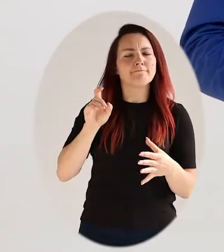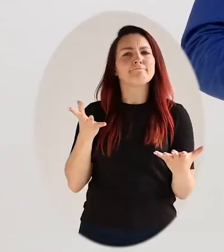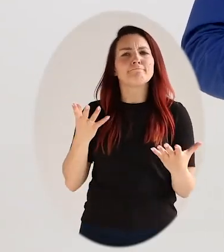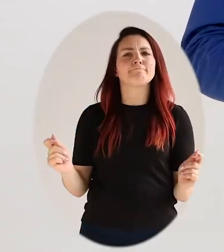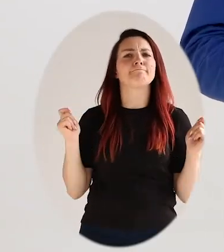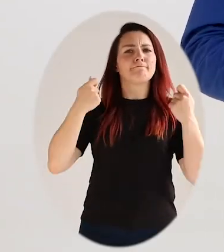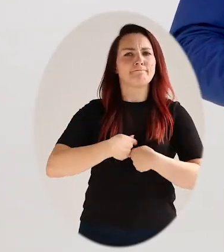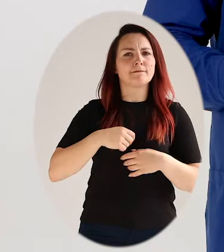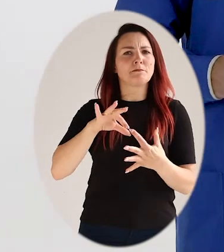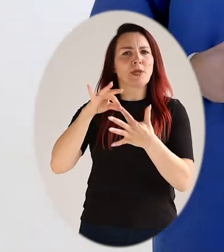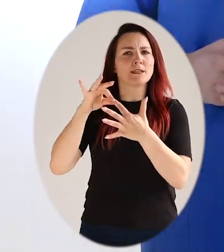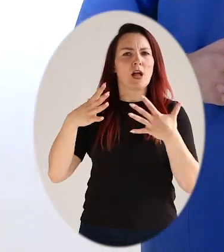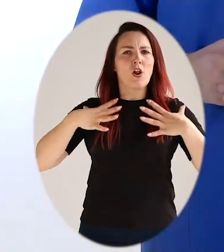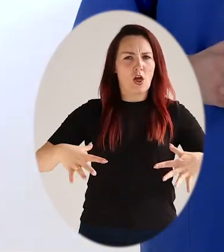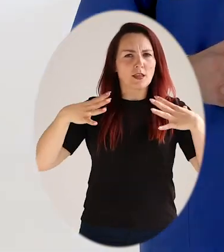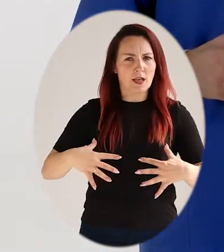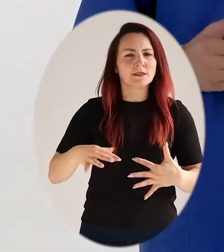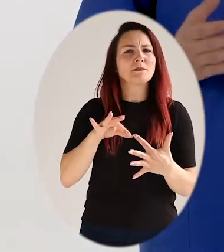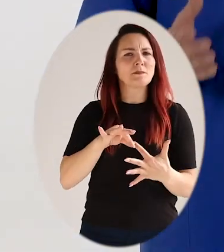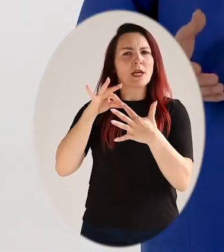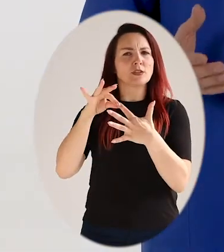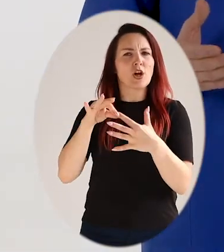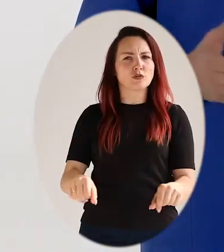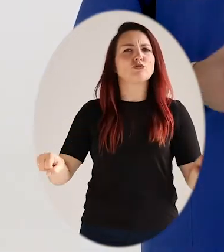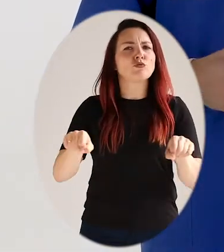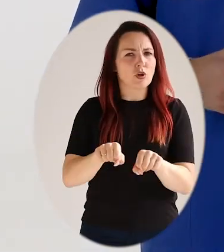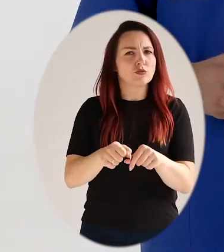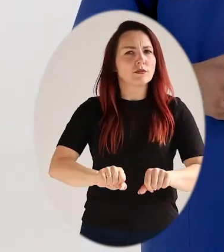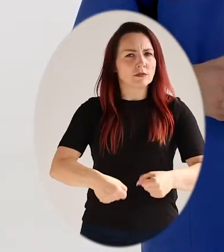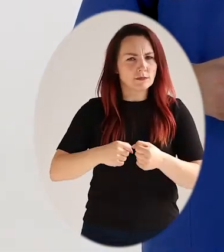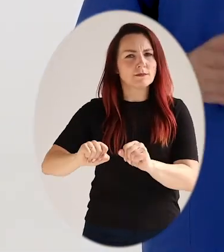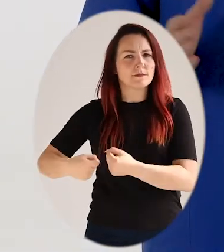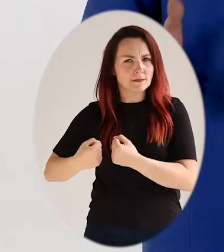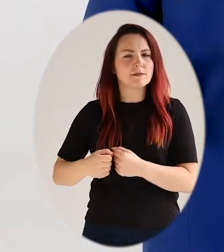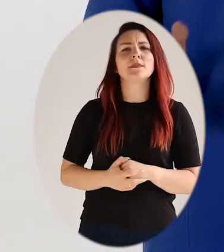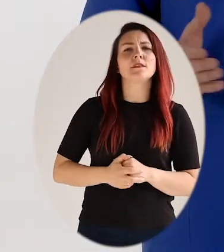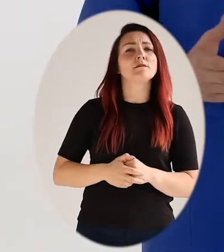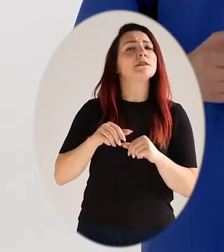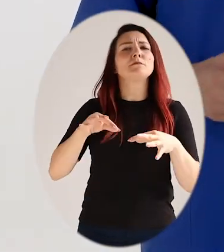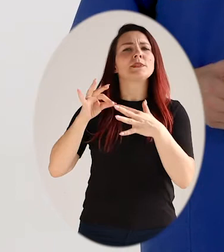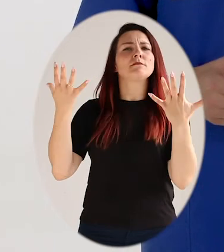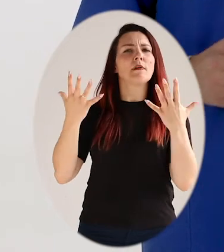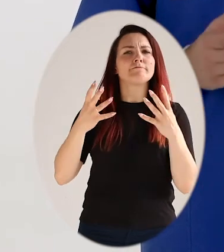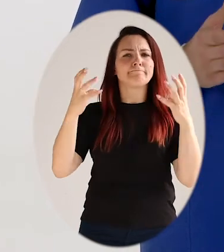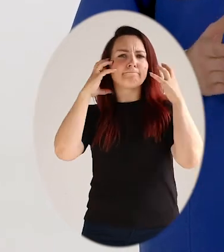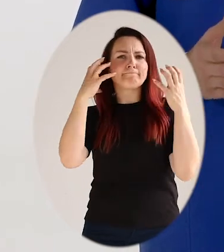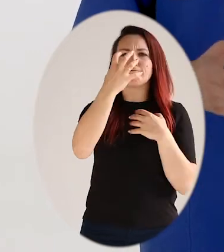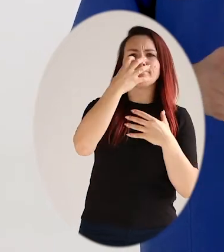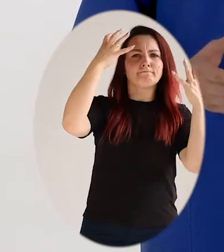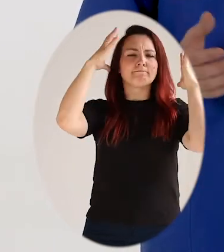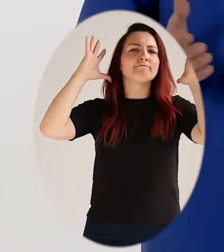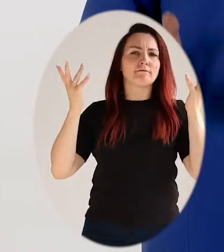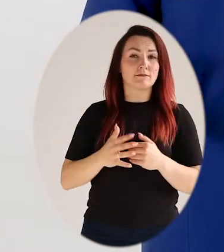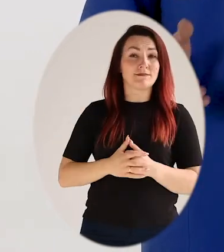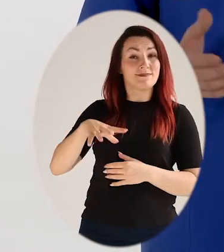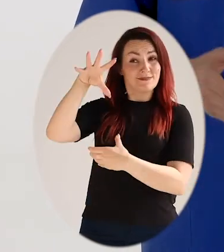factors, employees of the enterprise must use personal protective equipment, special clothing and footwear, protective equipment for the respiratory